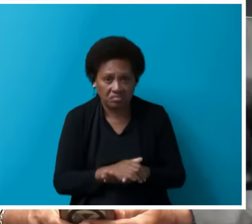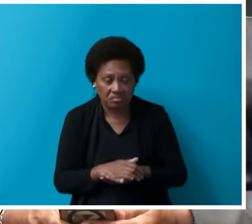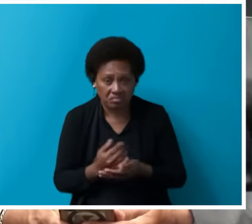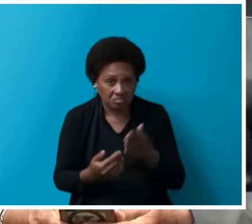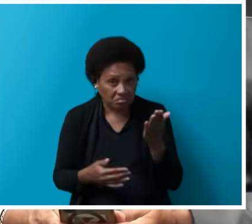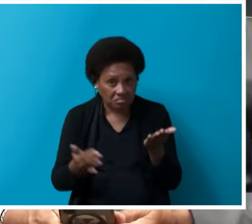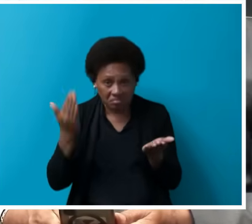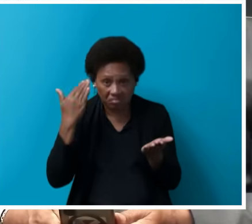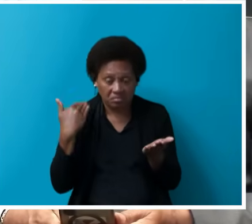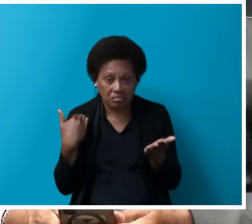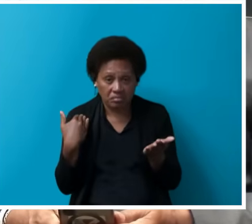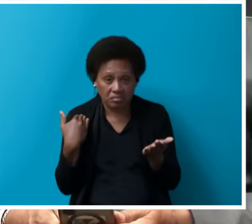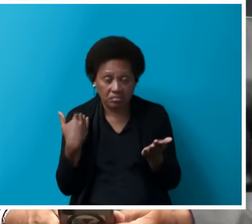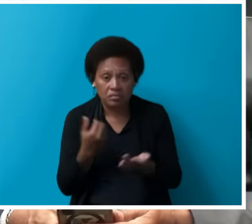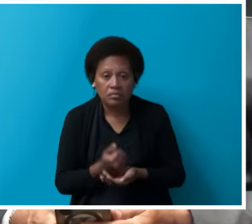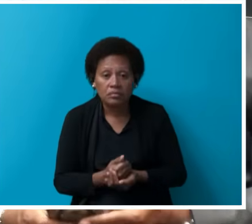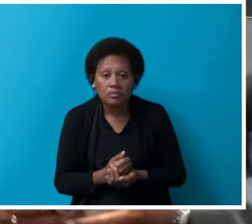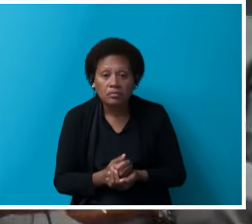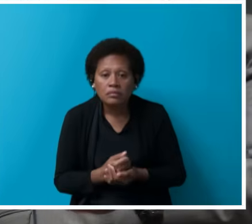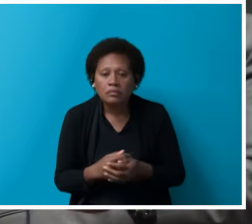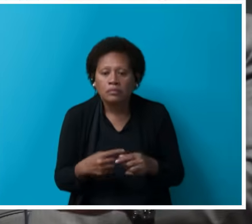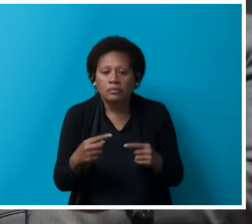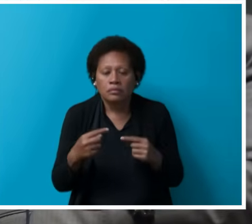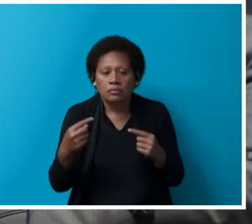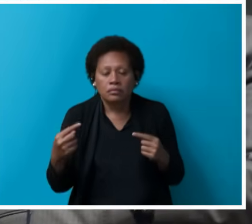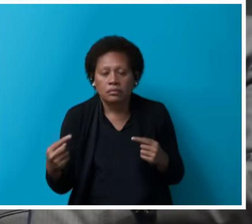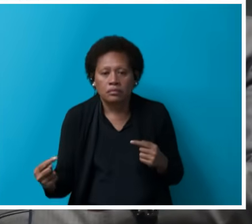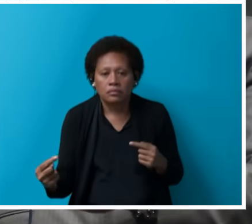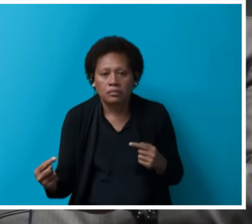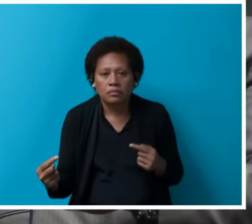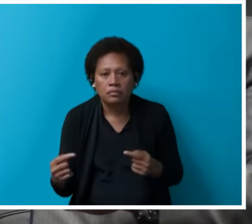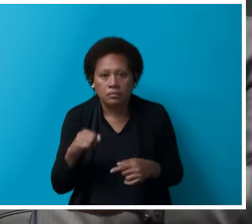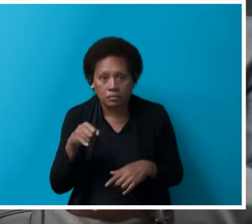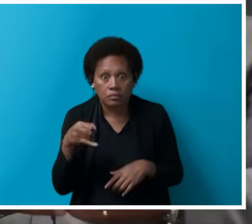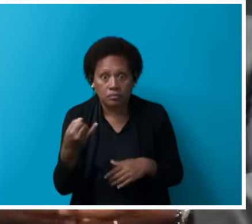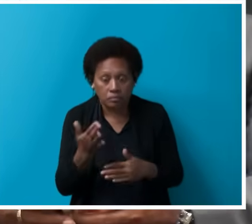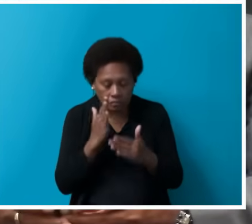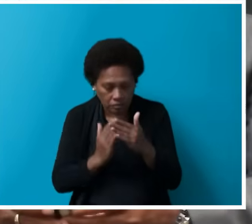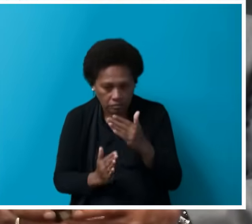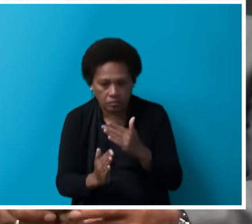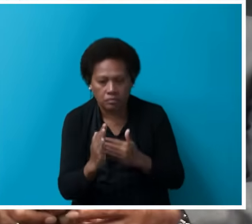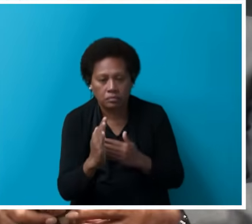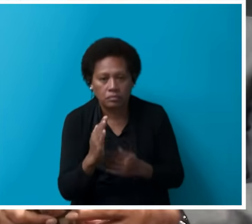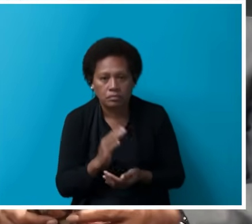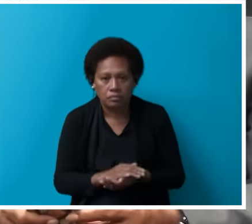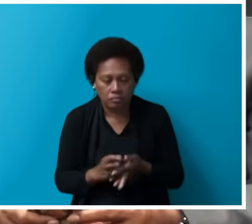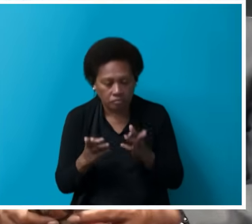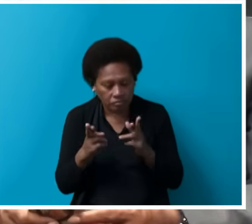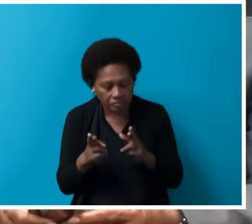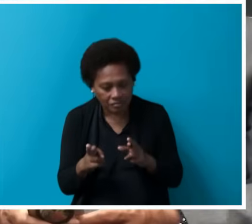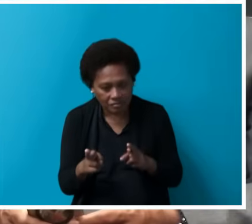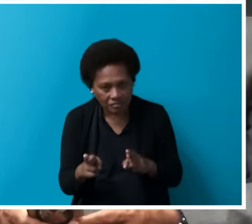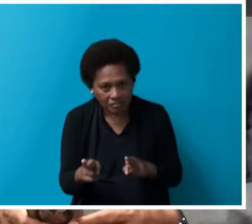reminding the honorable members on the other side, just be humble, just relax and